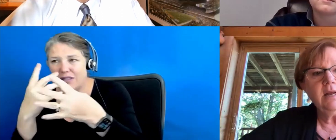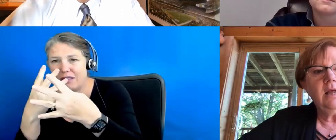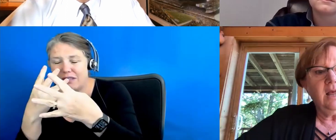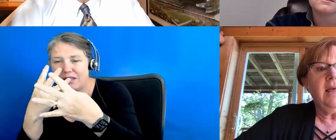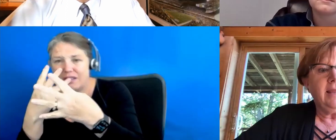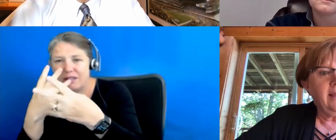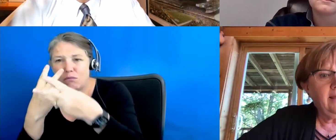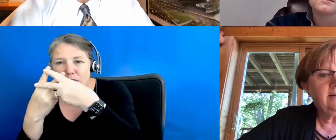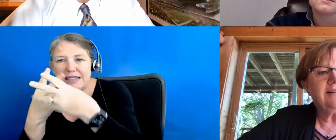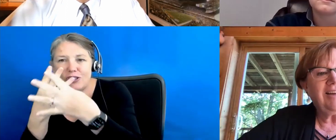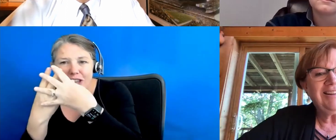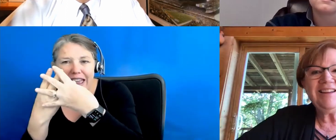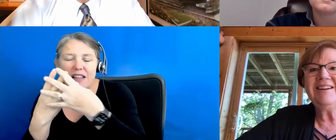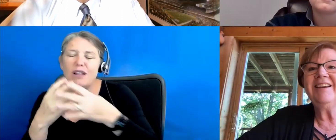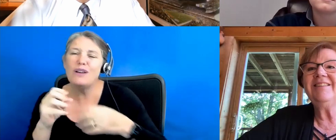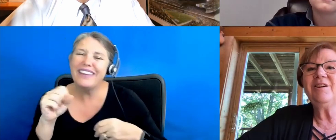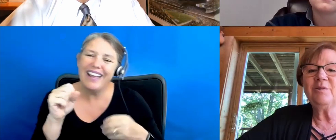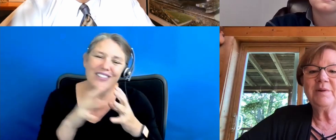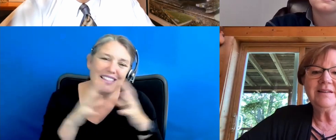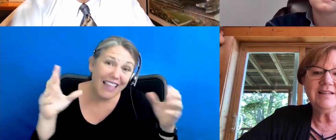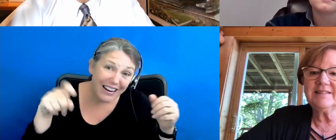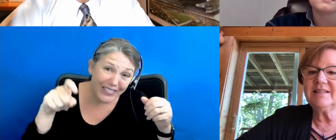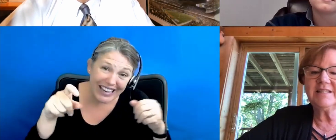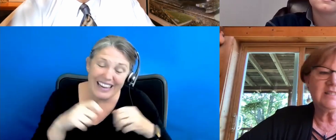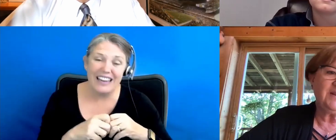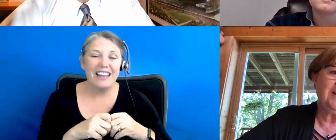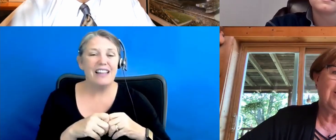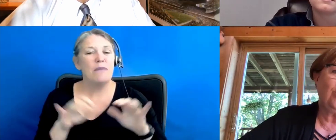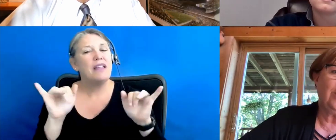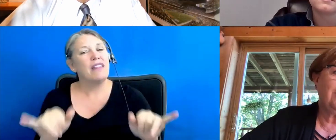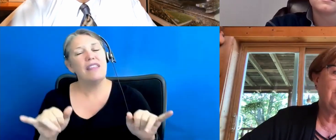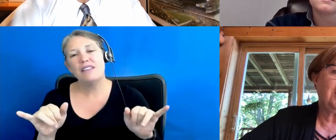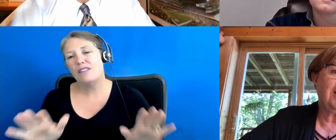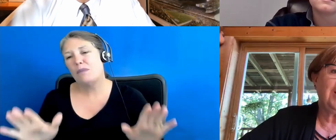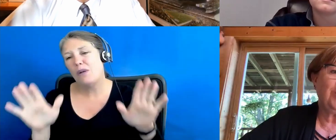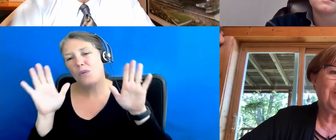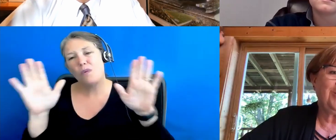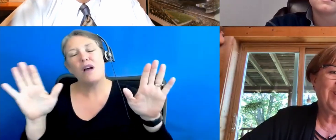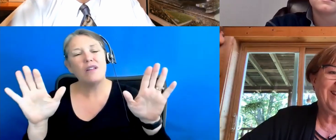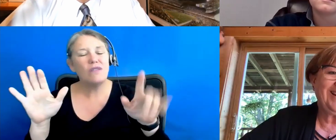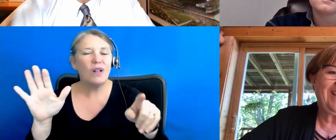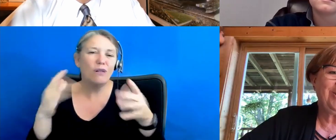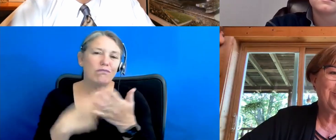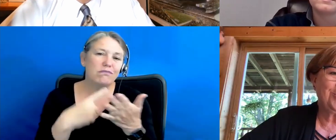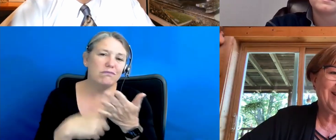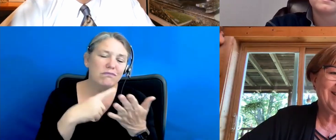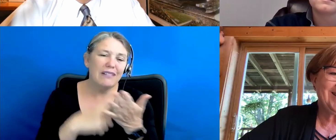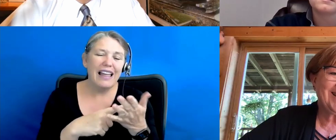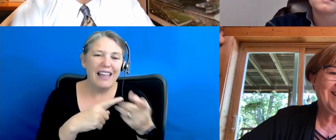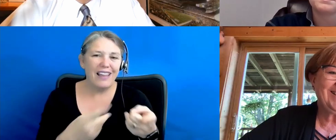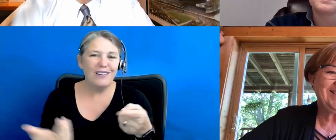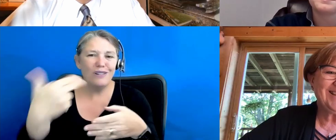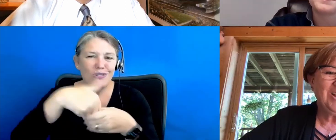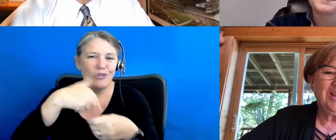just, there's a lot of need there, but this has just been wonderful talking with you and having you join